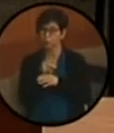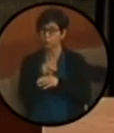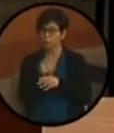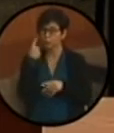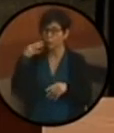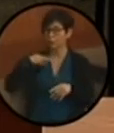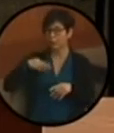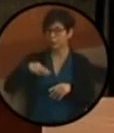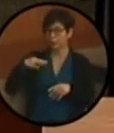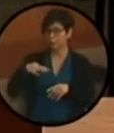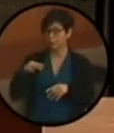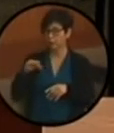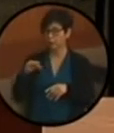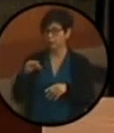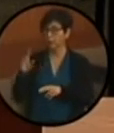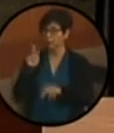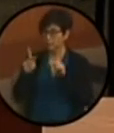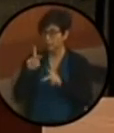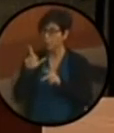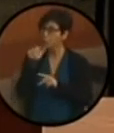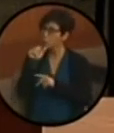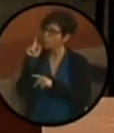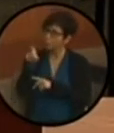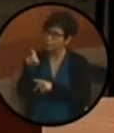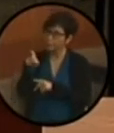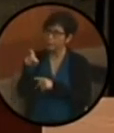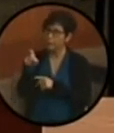that could use that help to